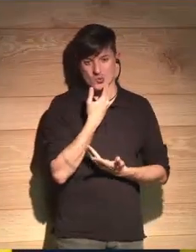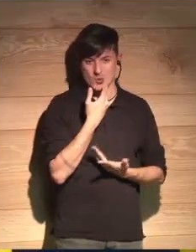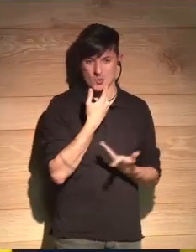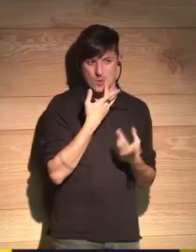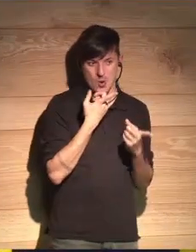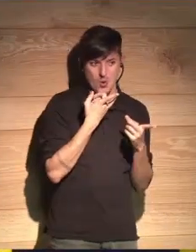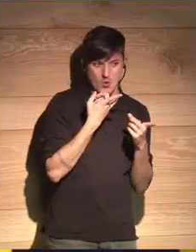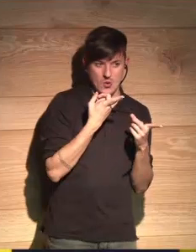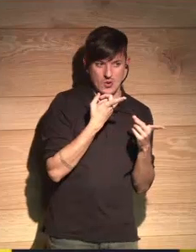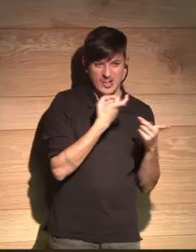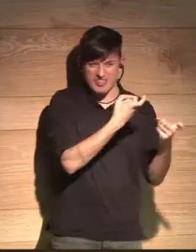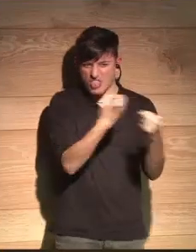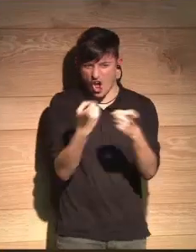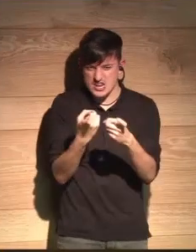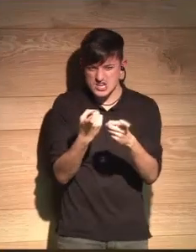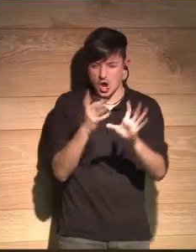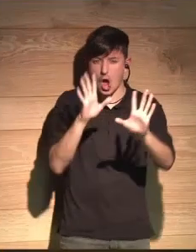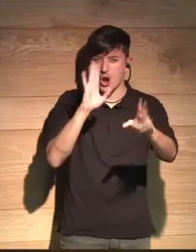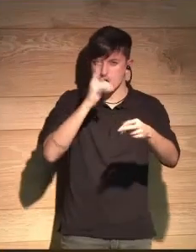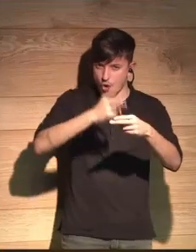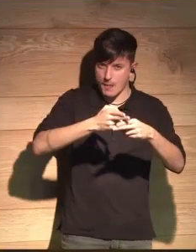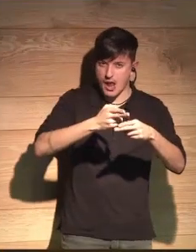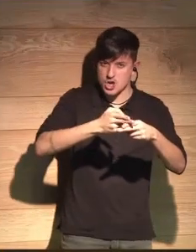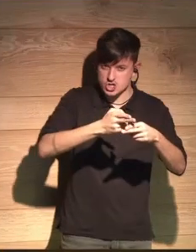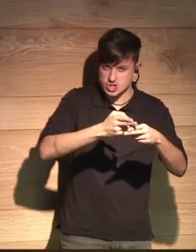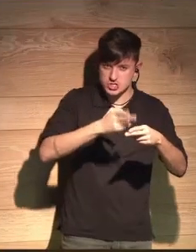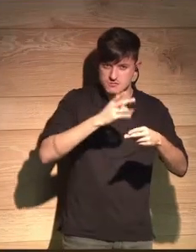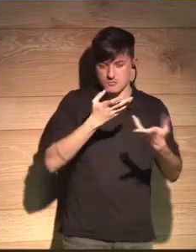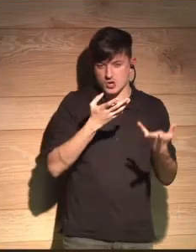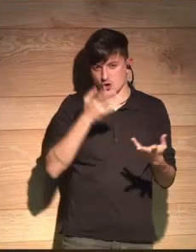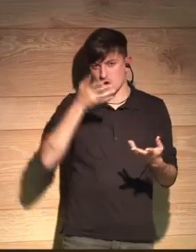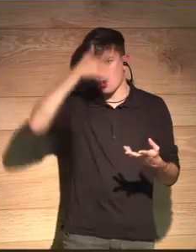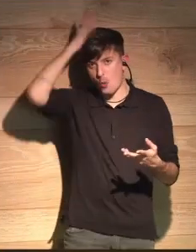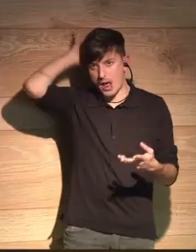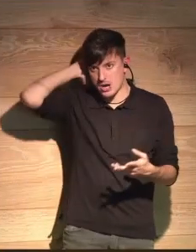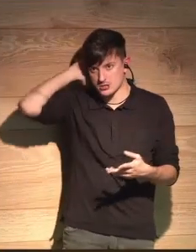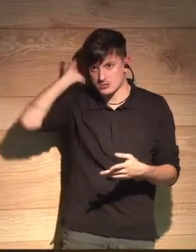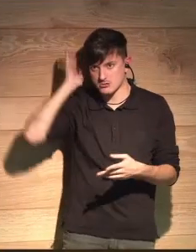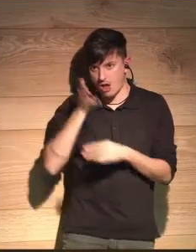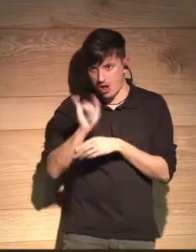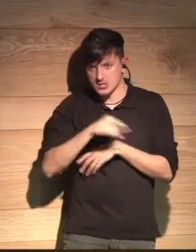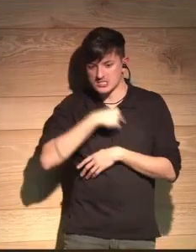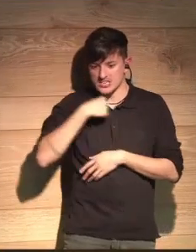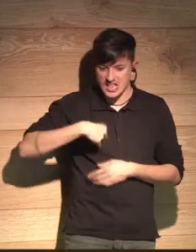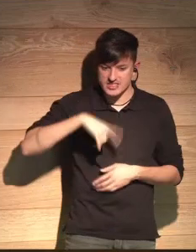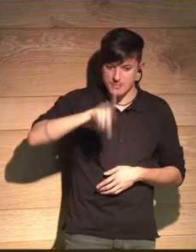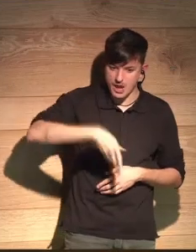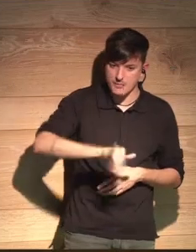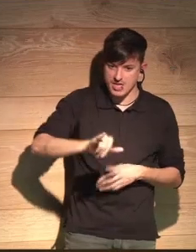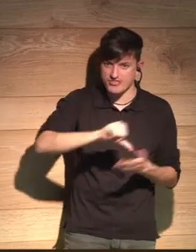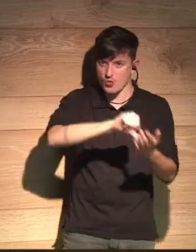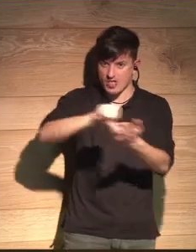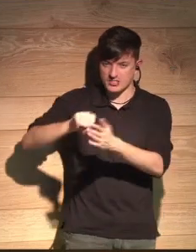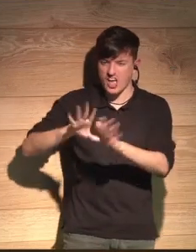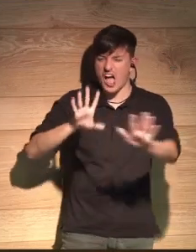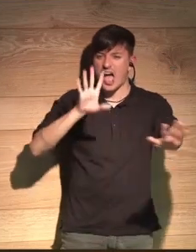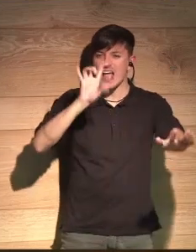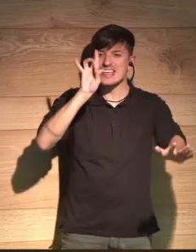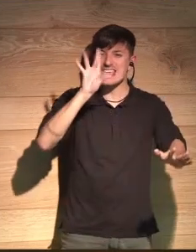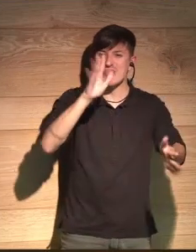here 15,000 years ago. Well, no. But Romans, the old ancient Romans, had cities.